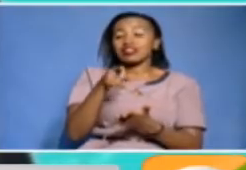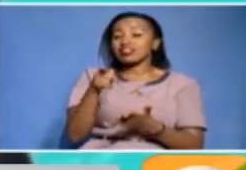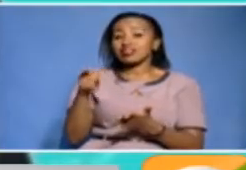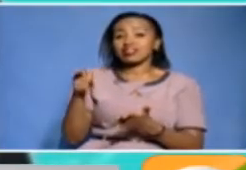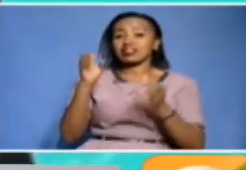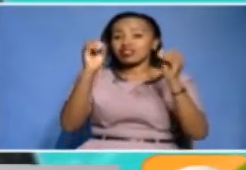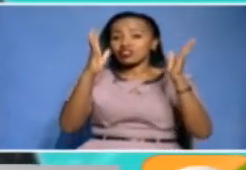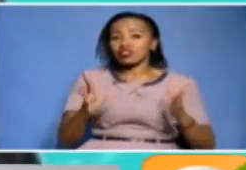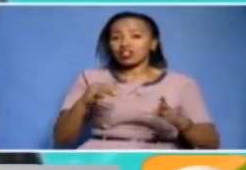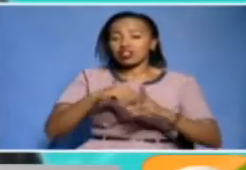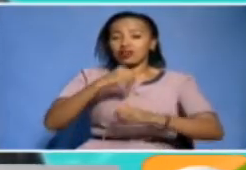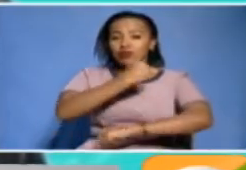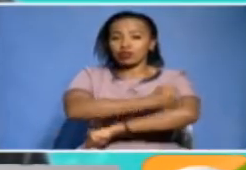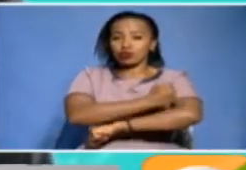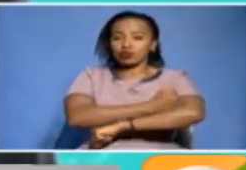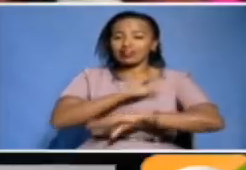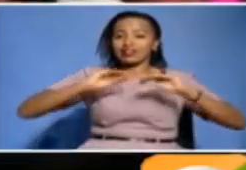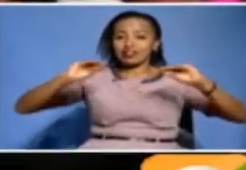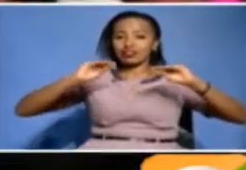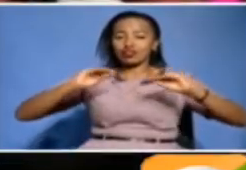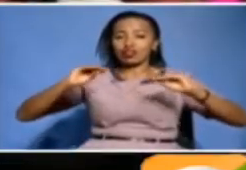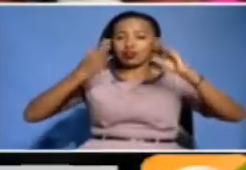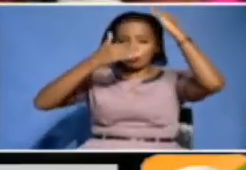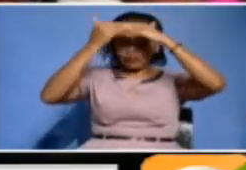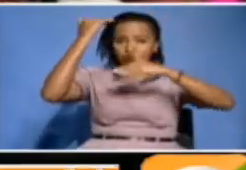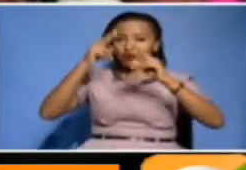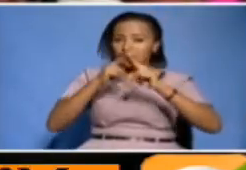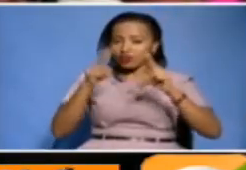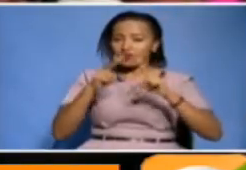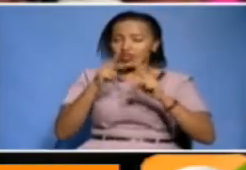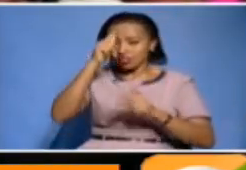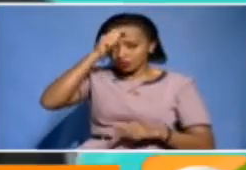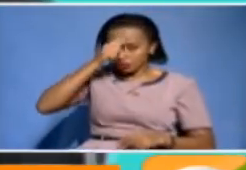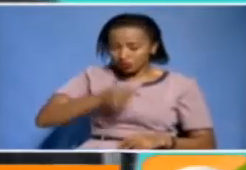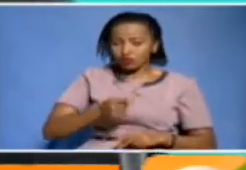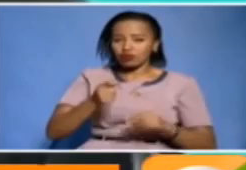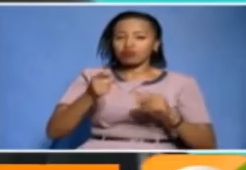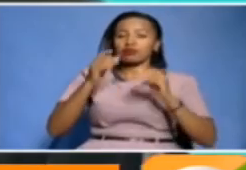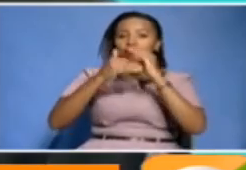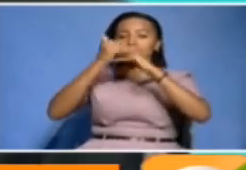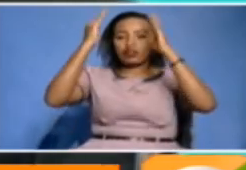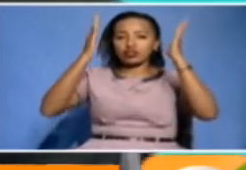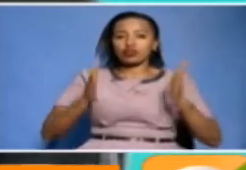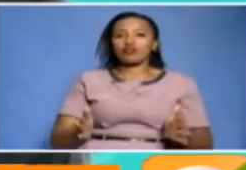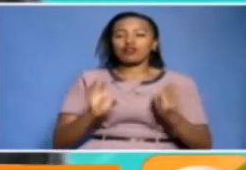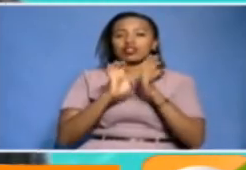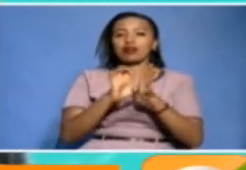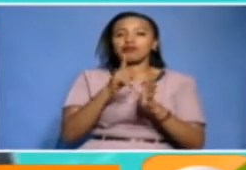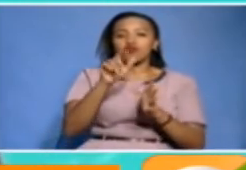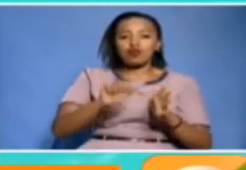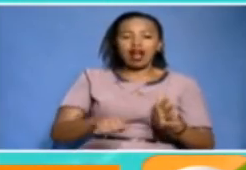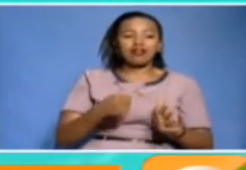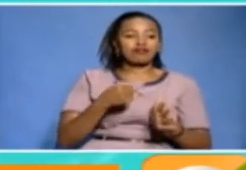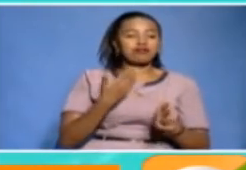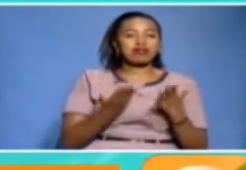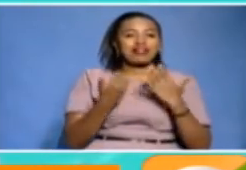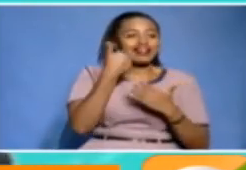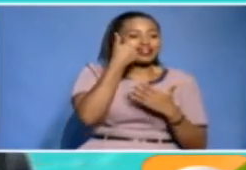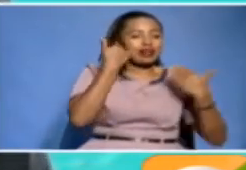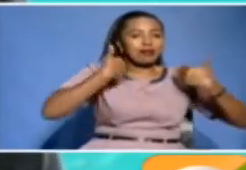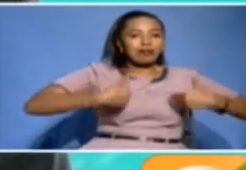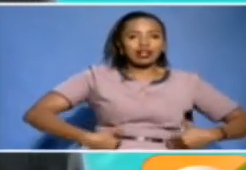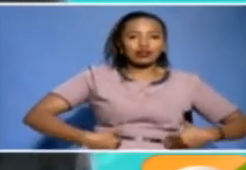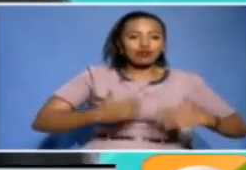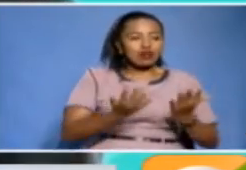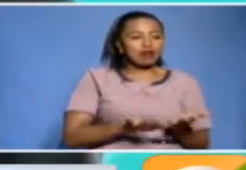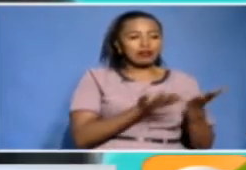The teaching profession is a noble profession. You know, it's like you have been given a patient, like Professor Magoa, who is a surgeon. You are